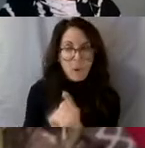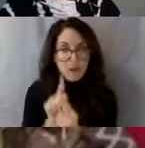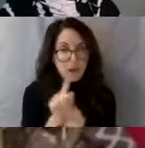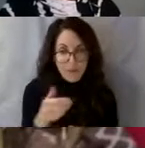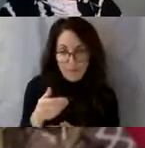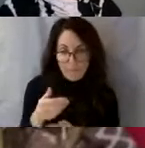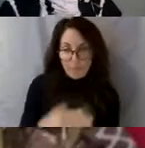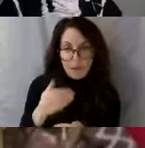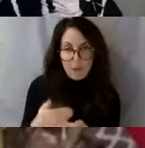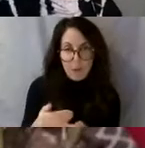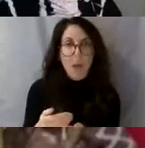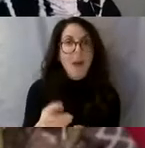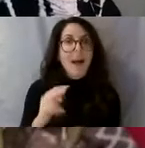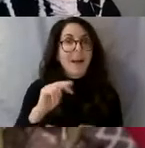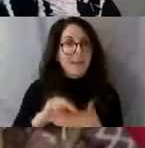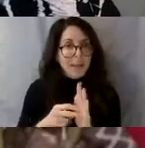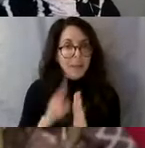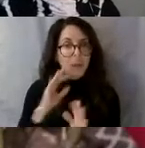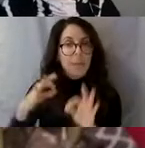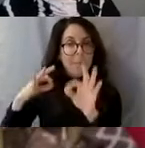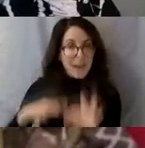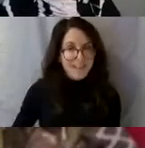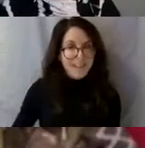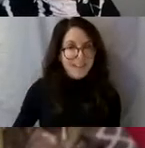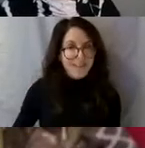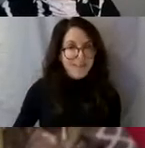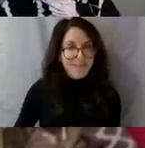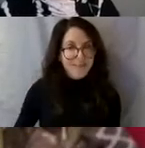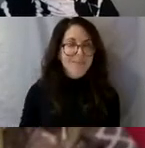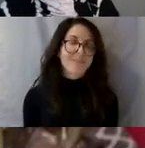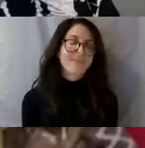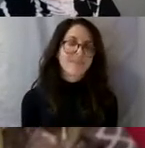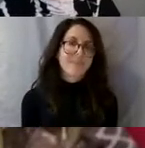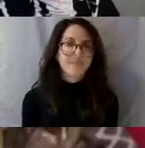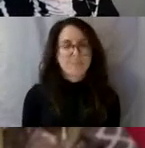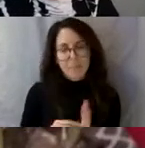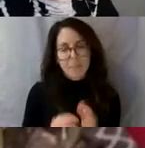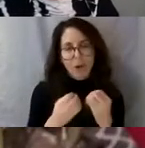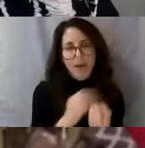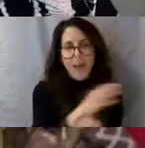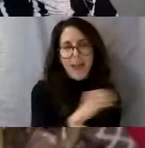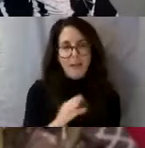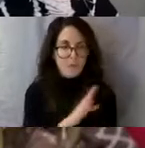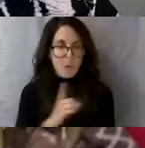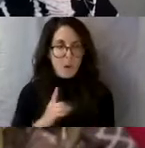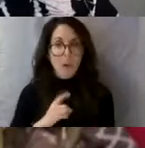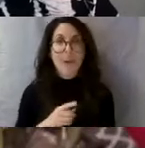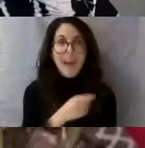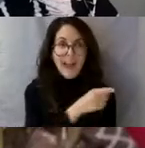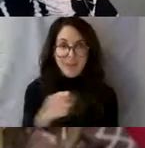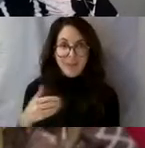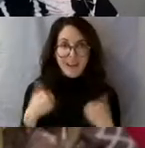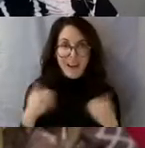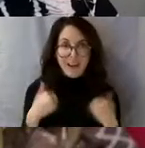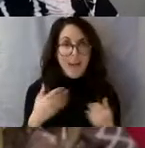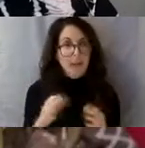the beneficial for not just the board, but the organizations as well? And can those younger persons be reflective of the